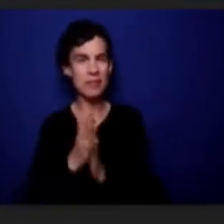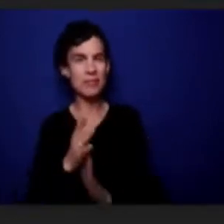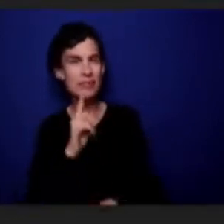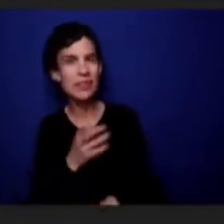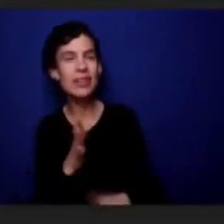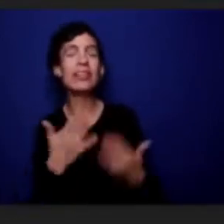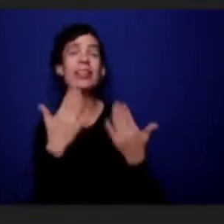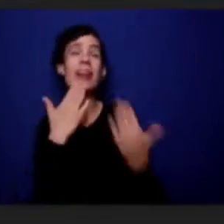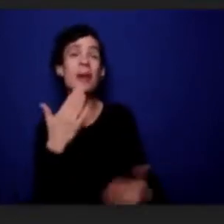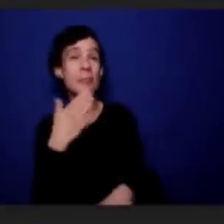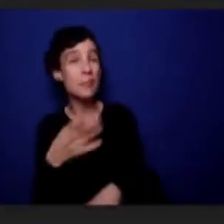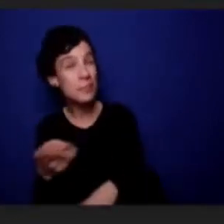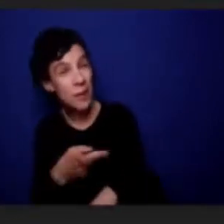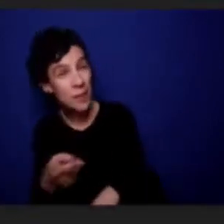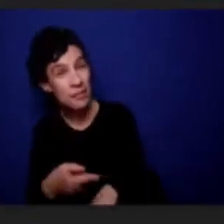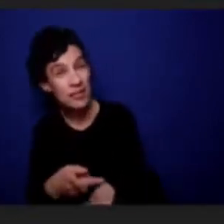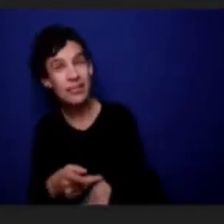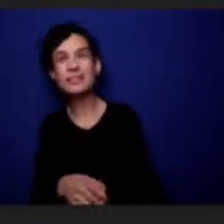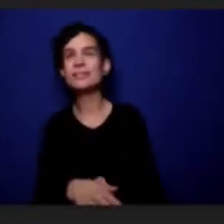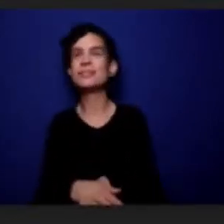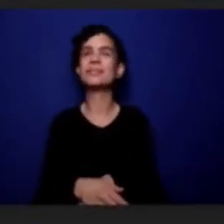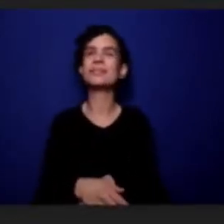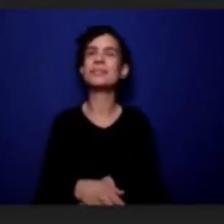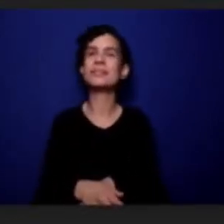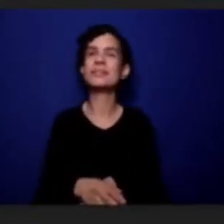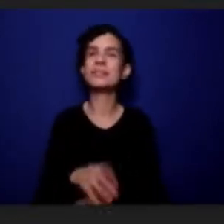the art sort of makes it real or makes it true. It's